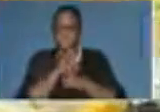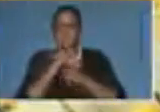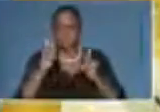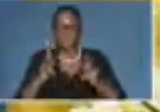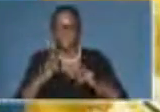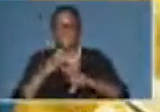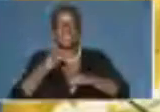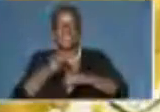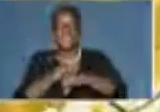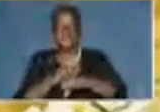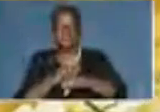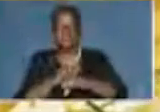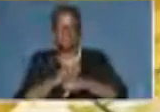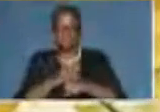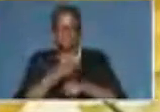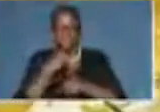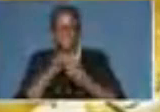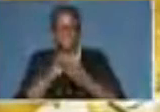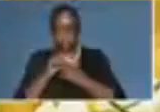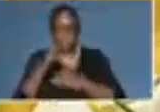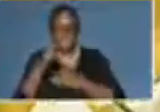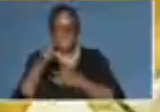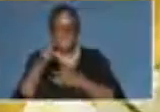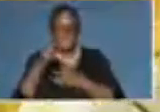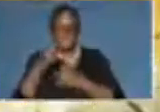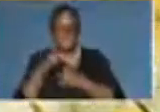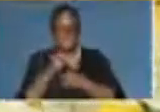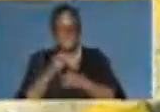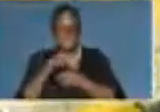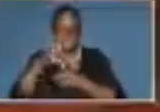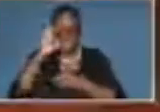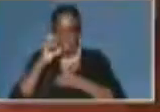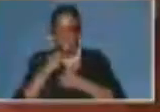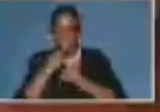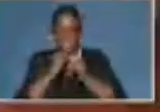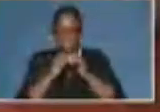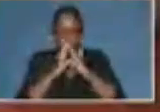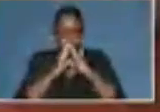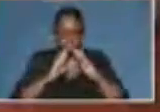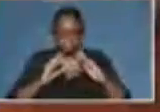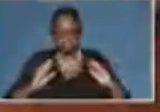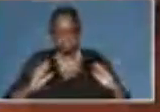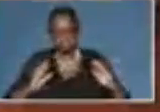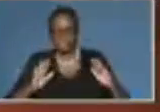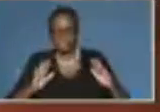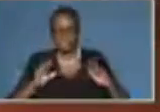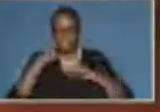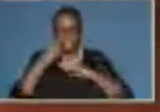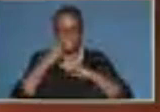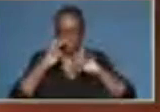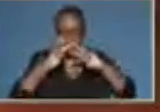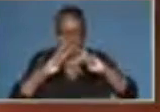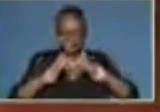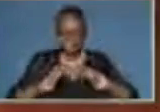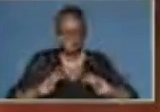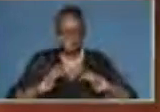officials discovered that the empty books were missing, the matter was kept quiet initially so that inquiries could be made internally before the